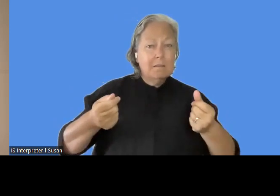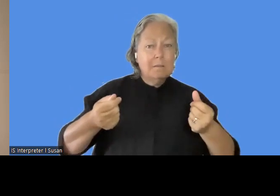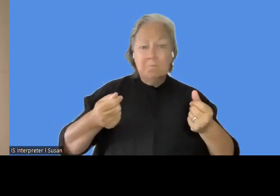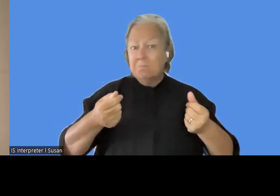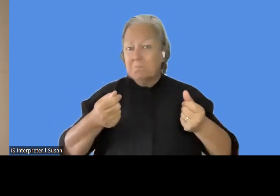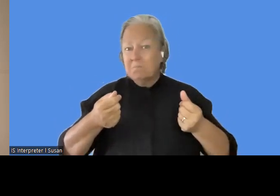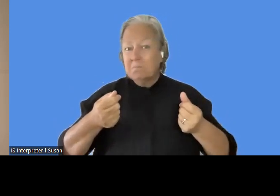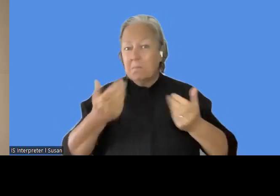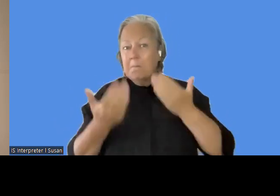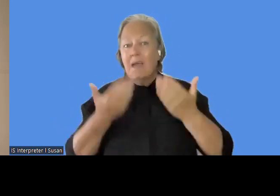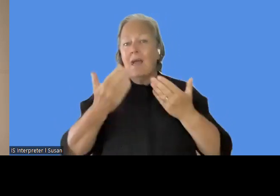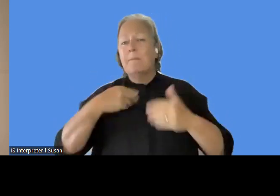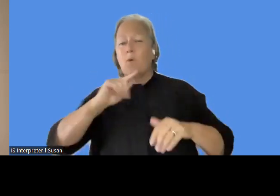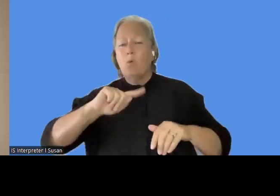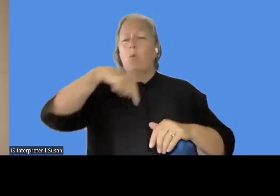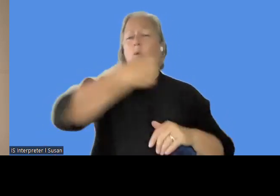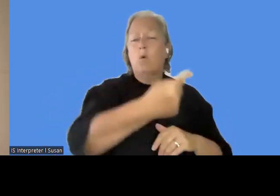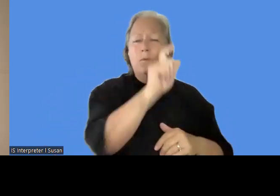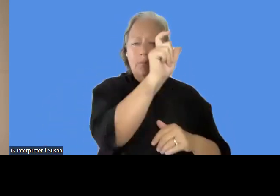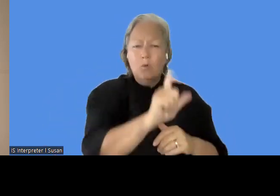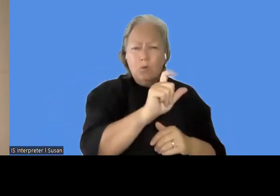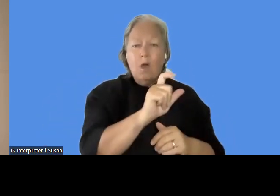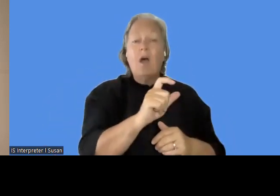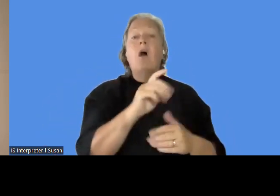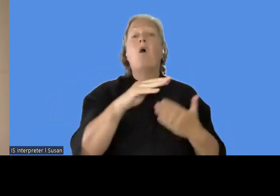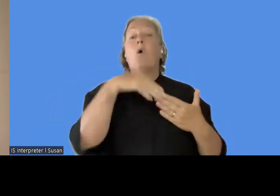back later on.